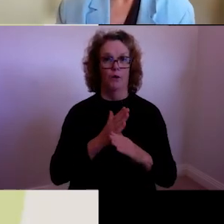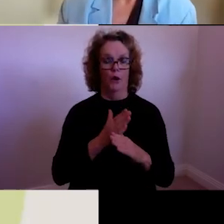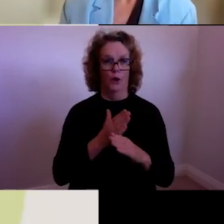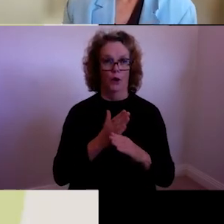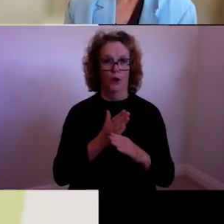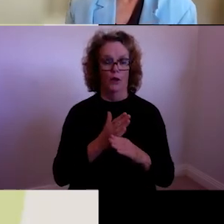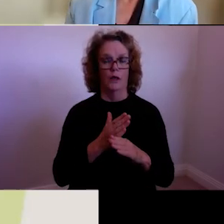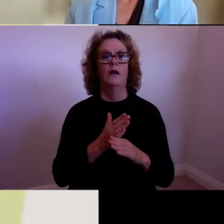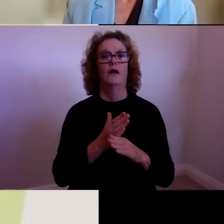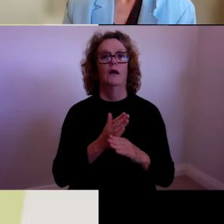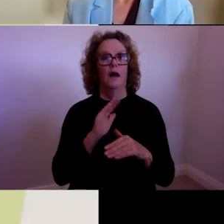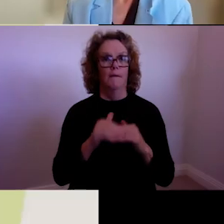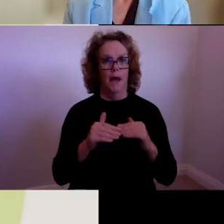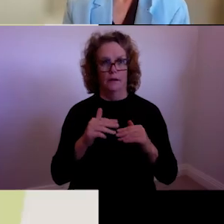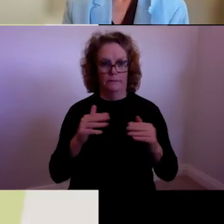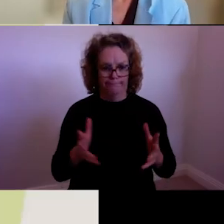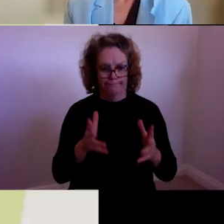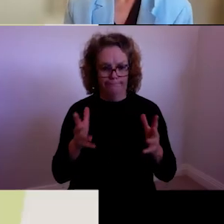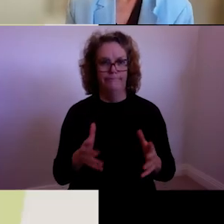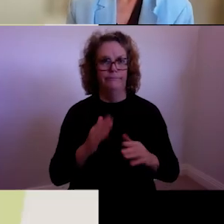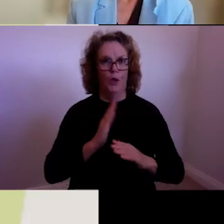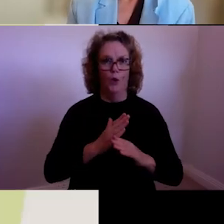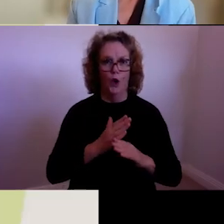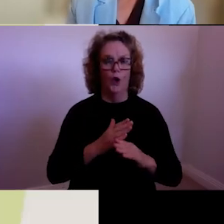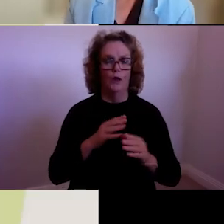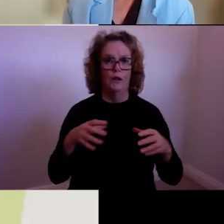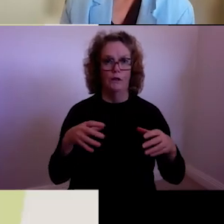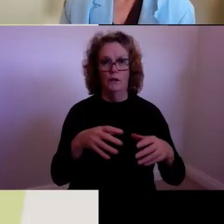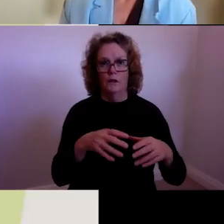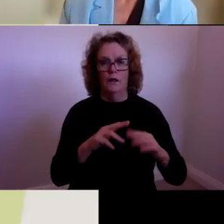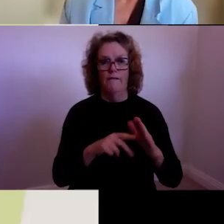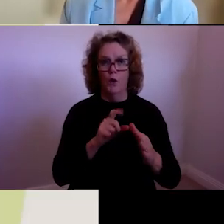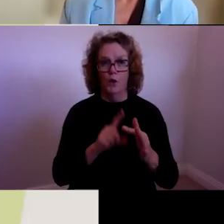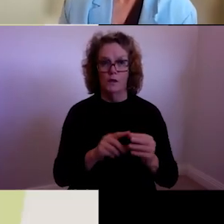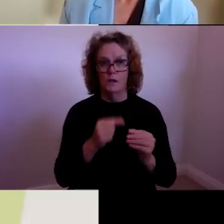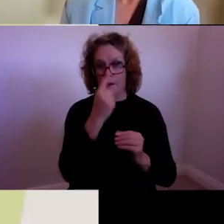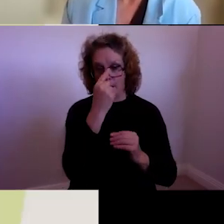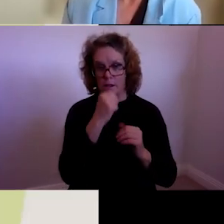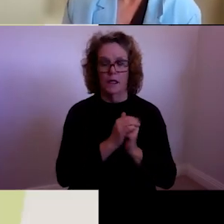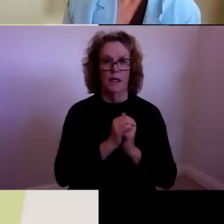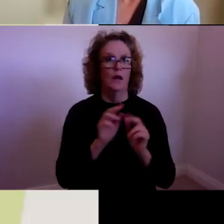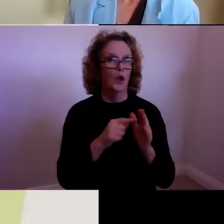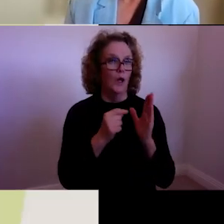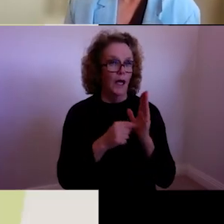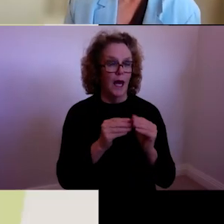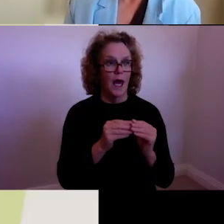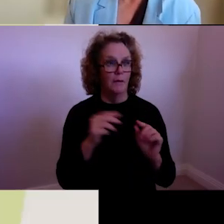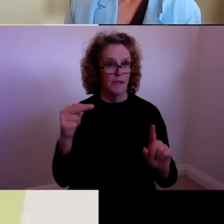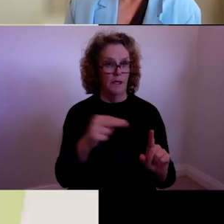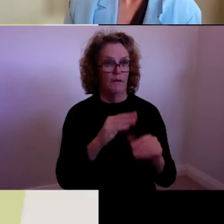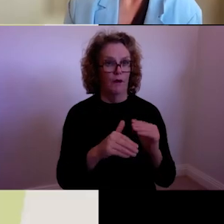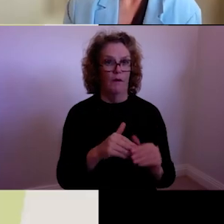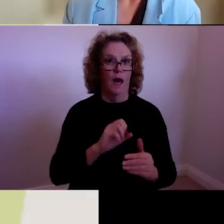the workforce capacity. So this is looking at perspectives on things like mandatory training or